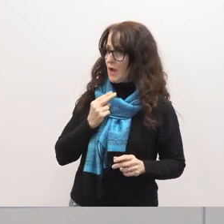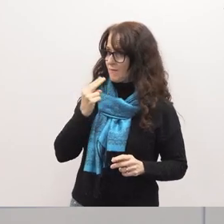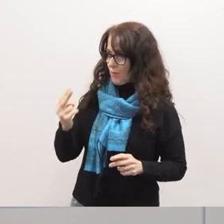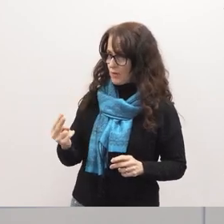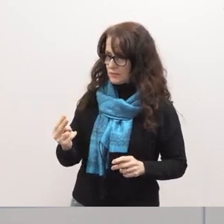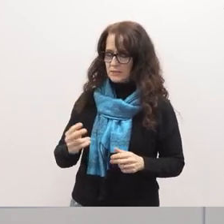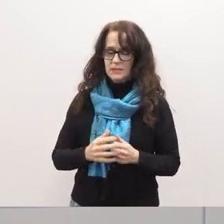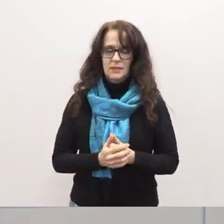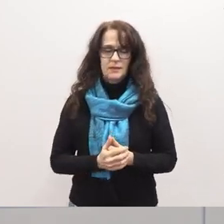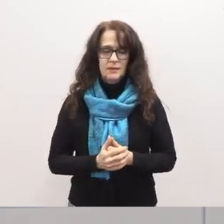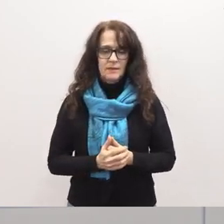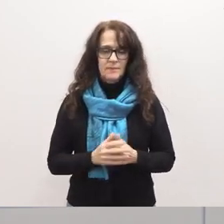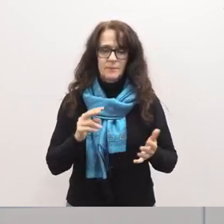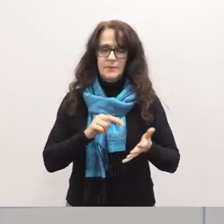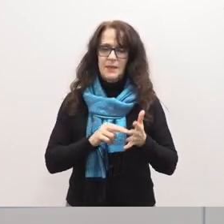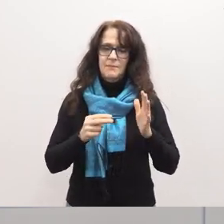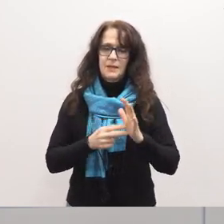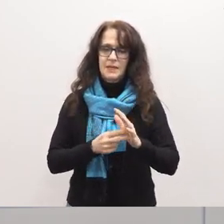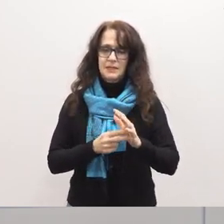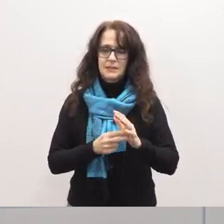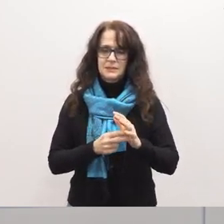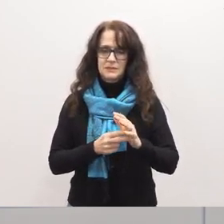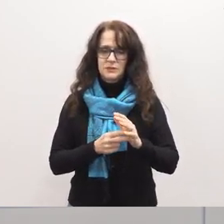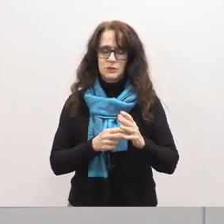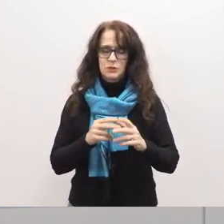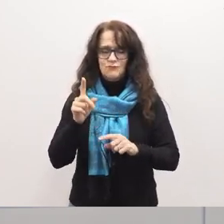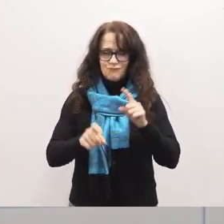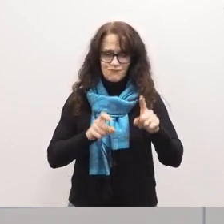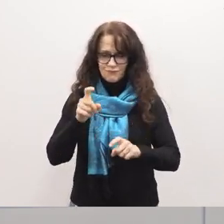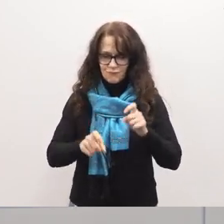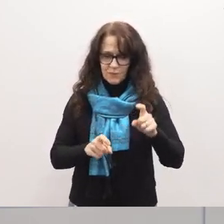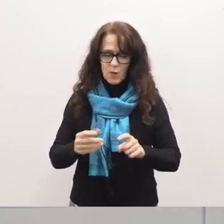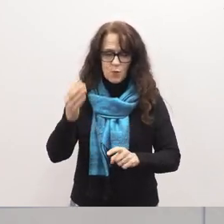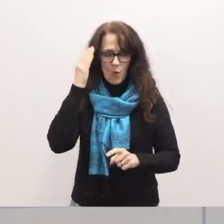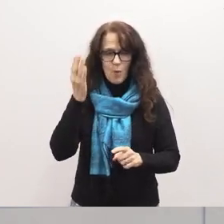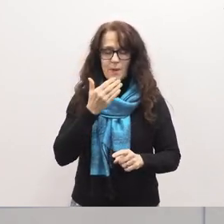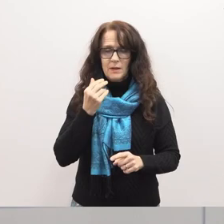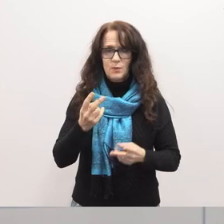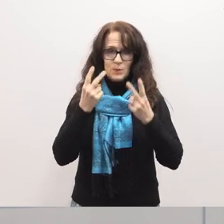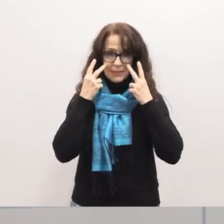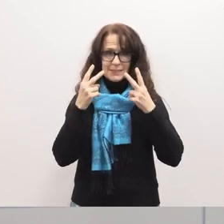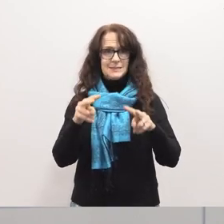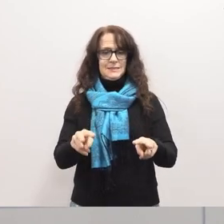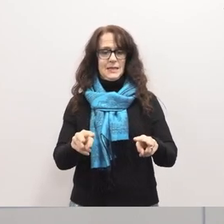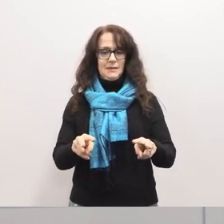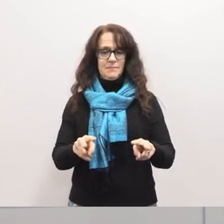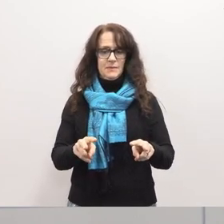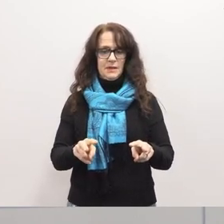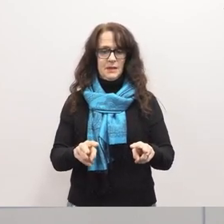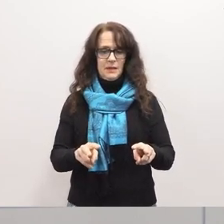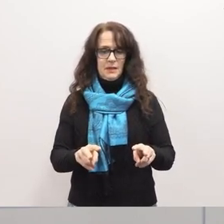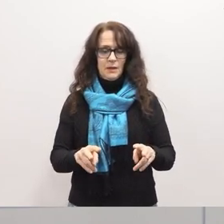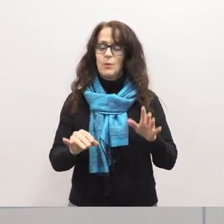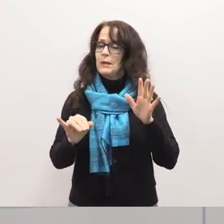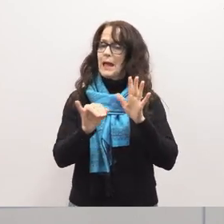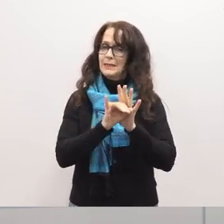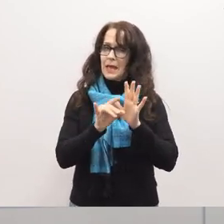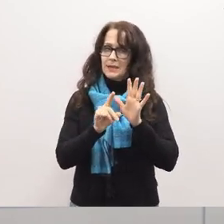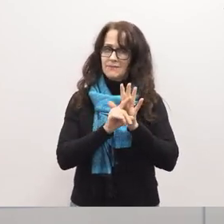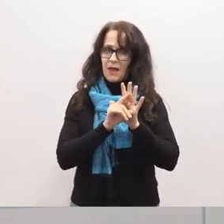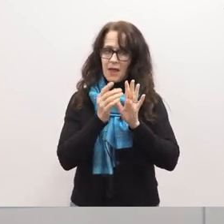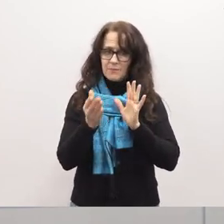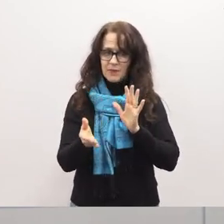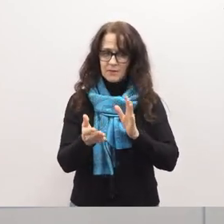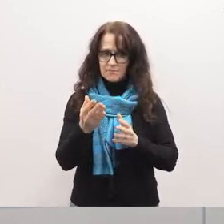when they're, what that means is that you get to know them better, that they are seen, which means that they are identified, that they